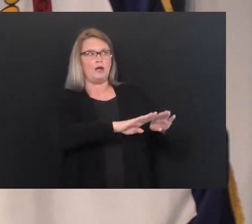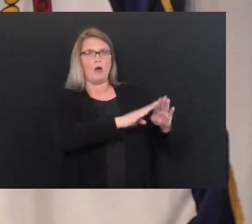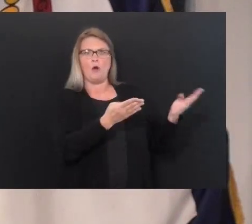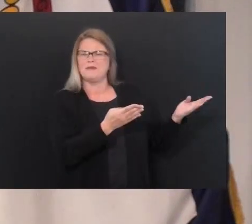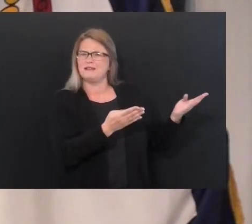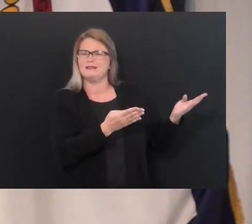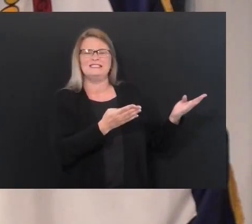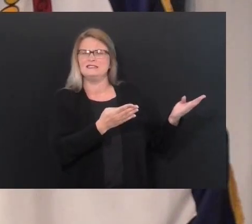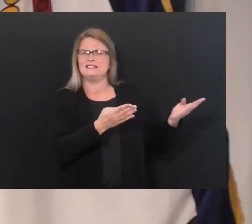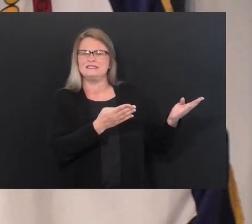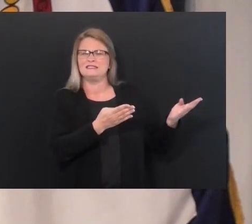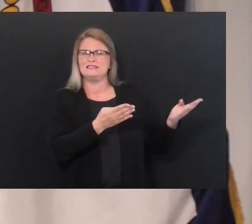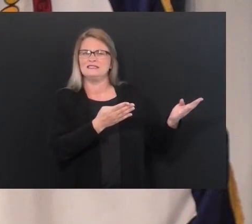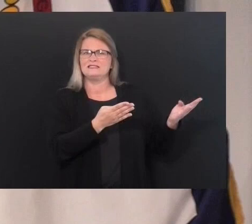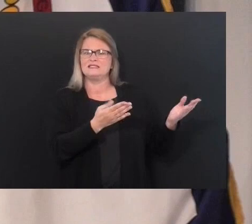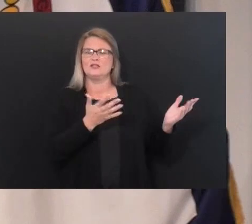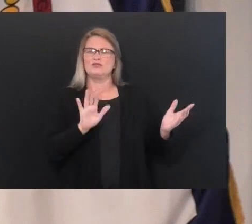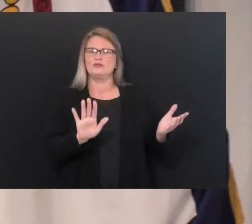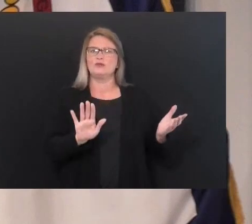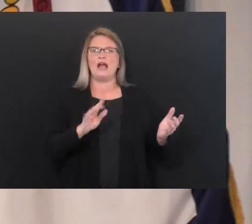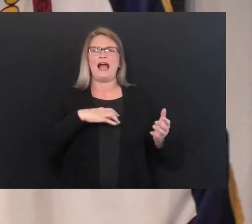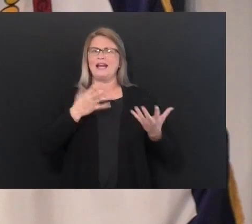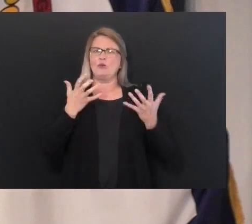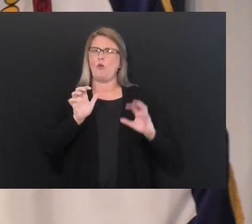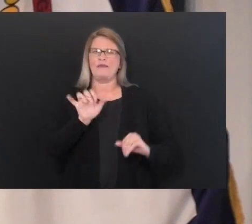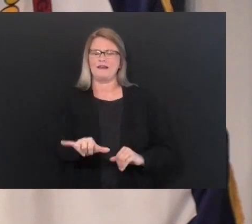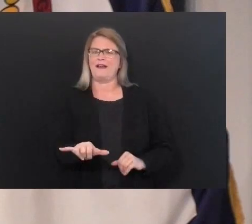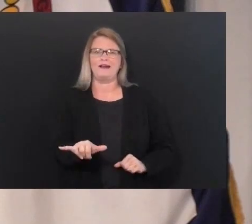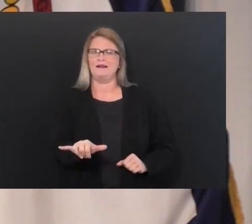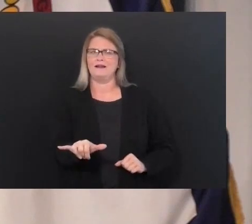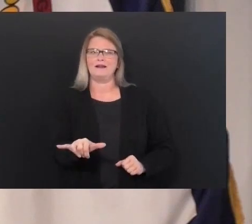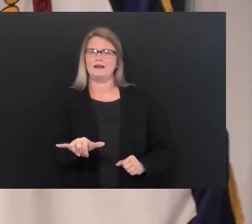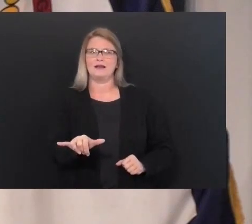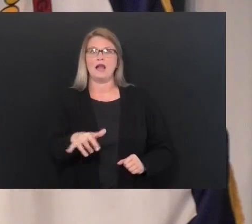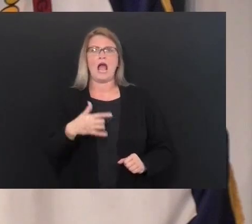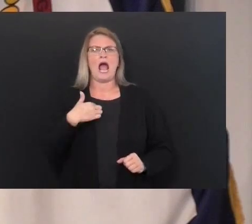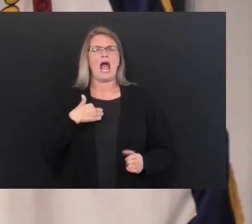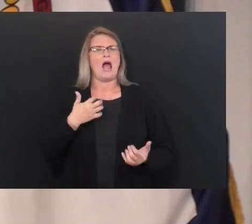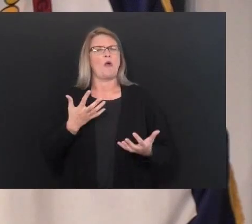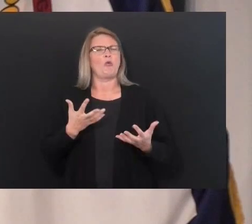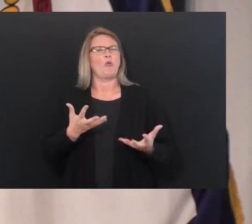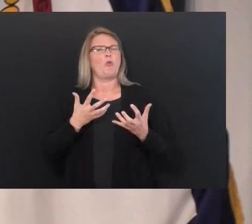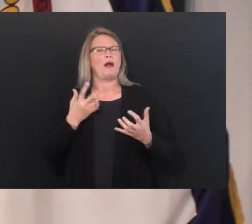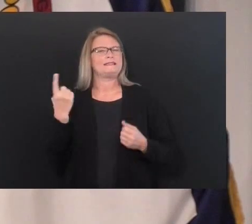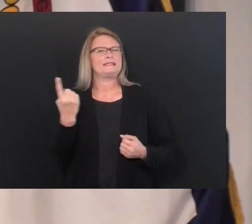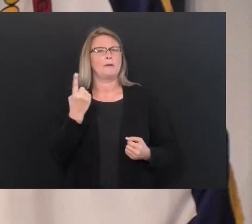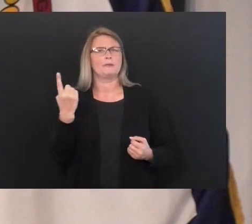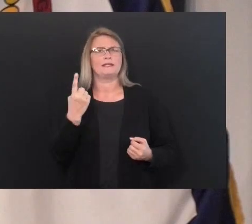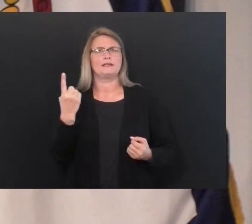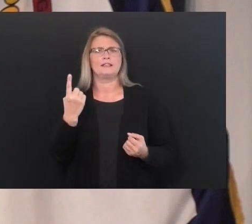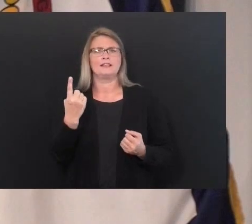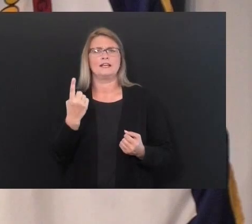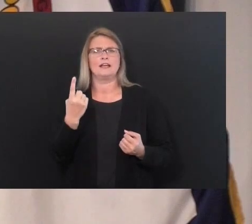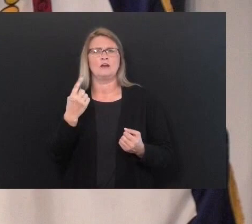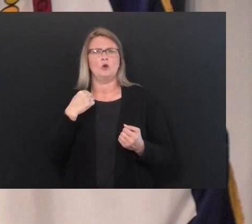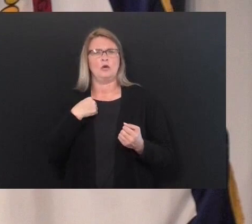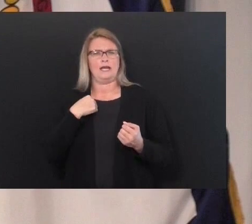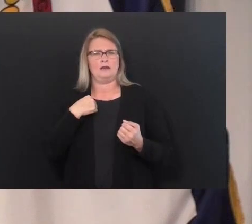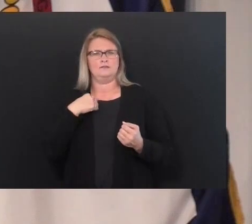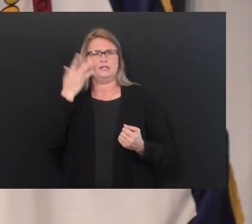at the end of the day, I didn't want to do that. I wanted to do something that had the component of